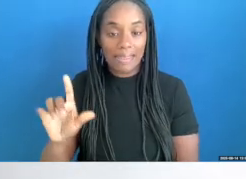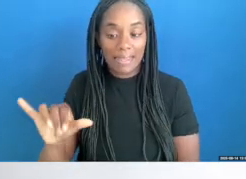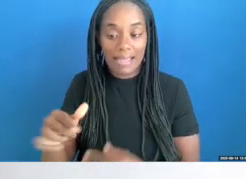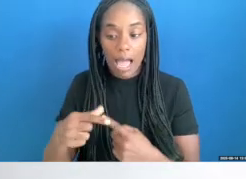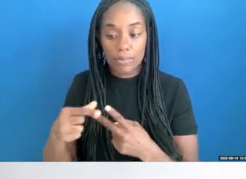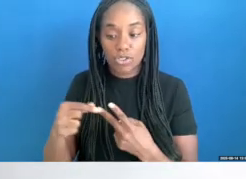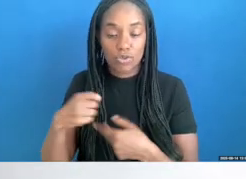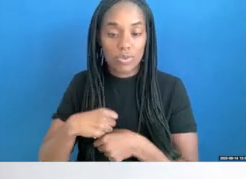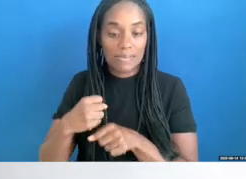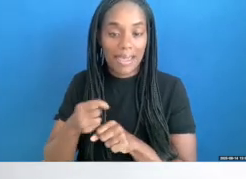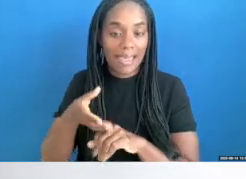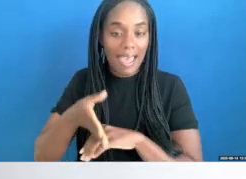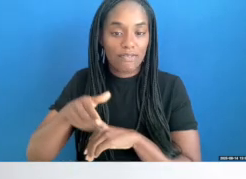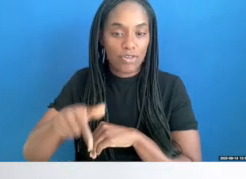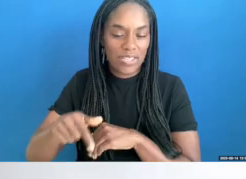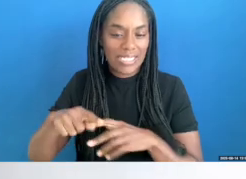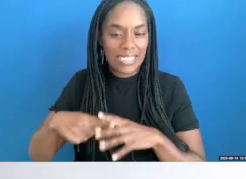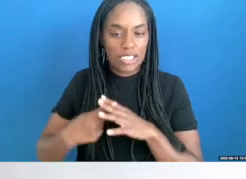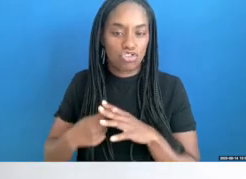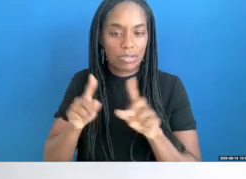following these initial pilots.